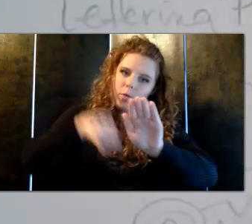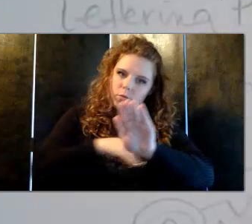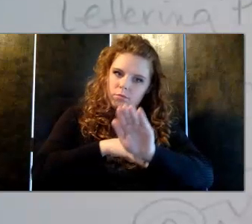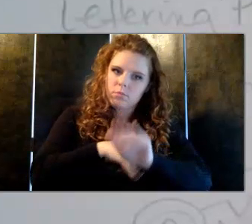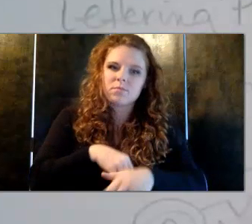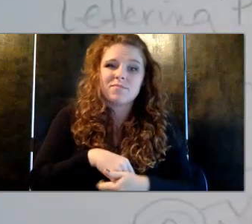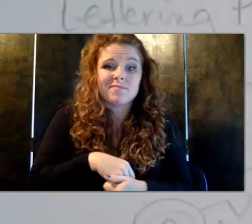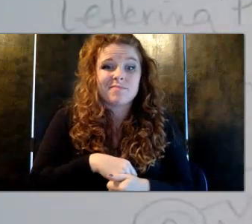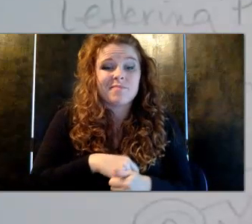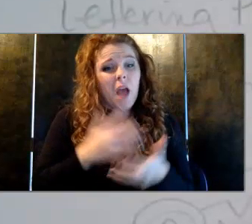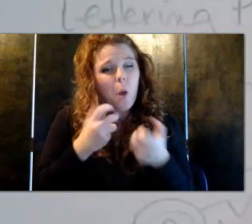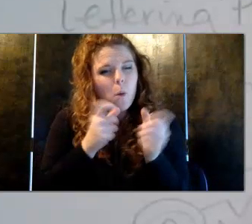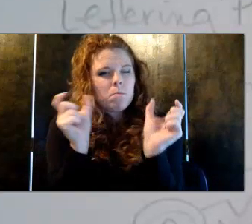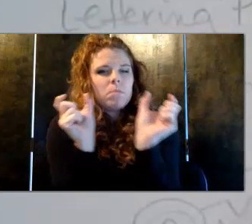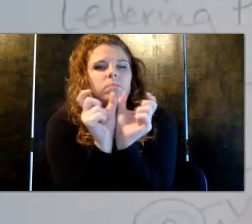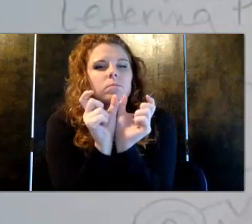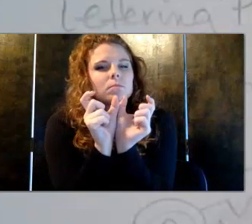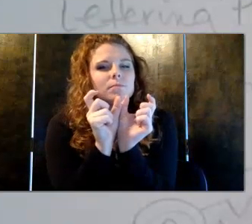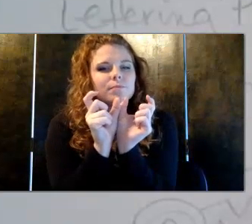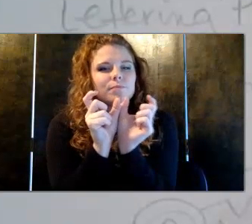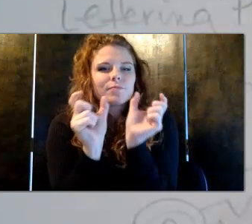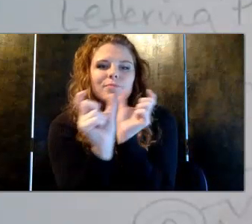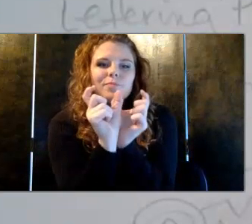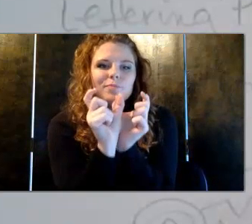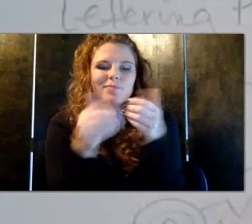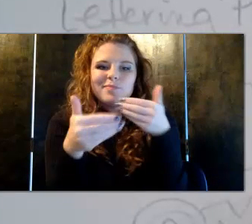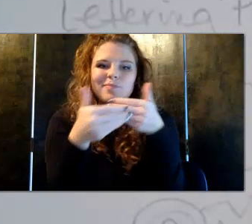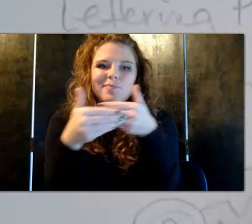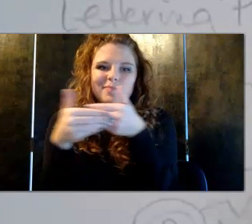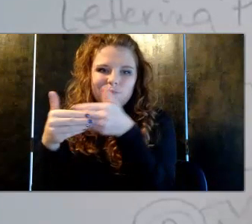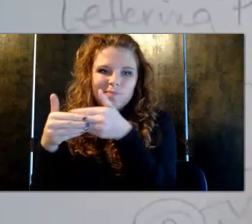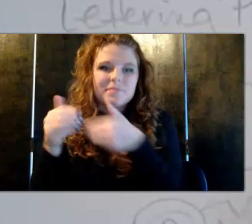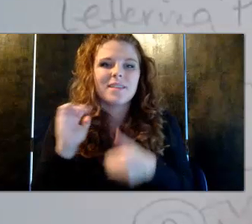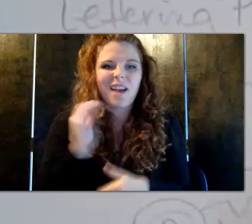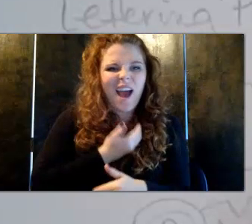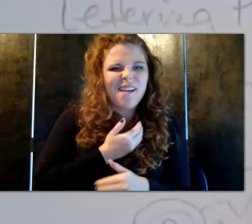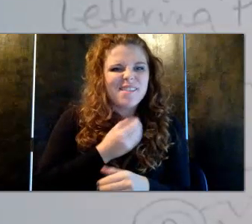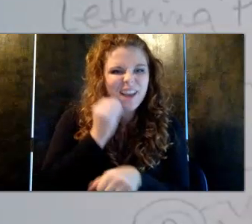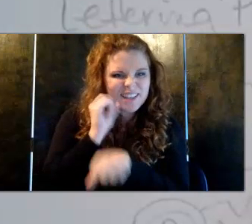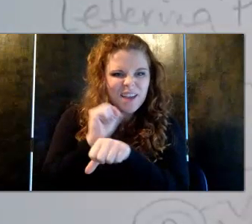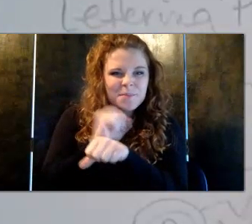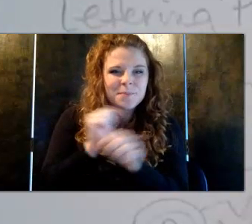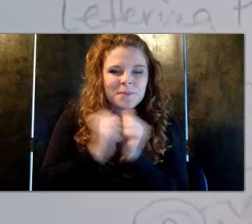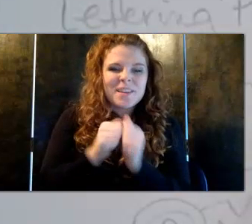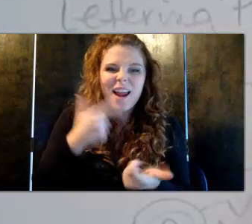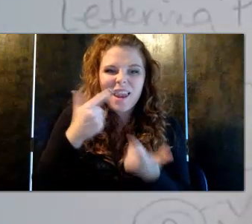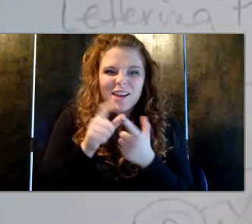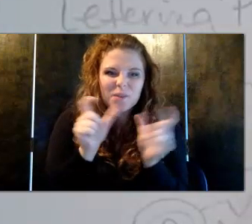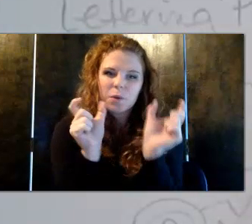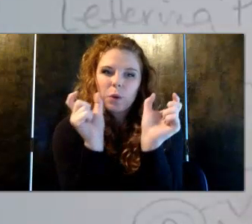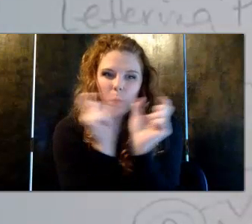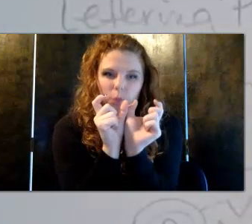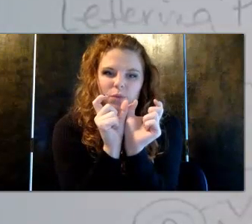And I'm kind of making them close together because this is what our assignment is going to be. It's going to have our letters kind of close